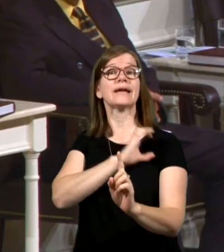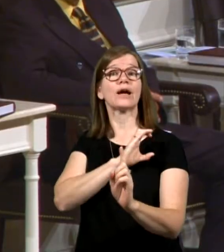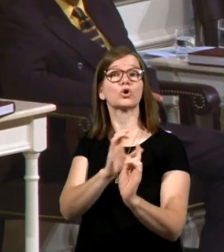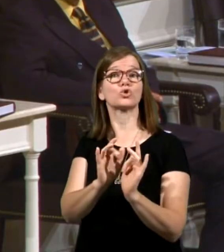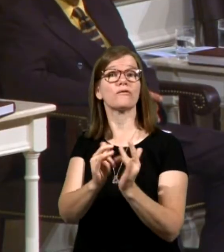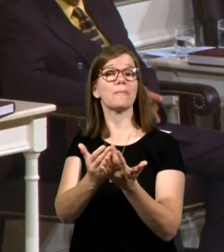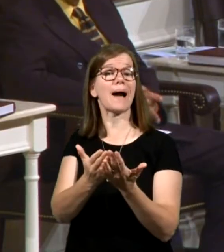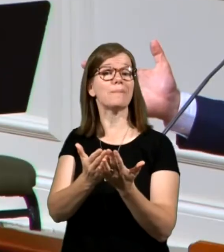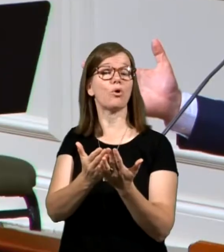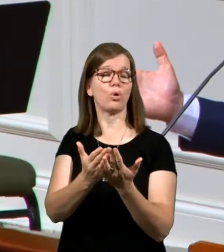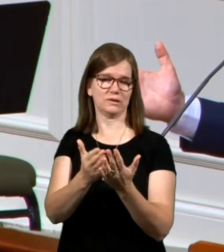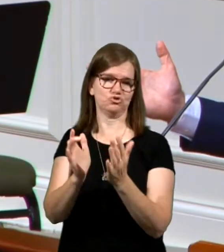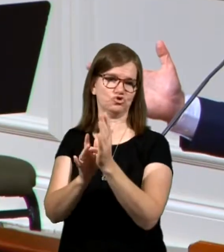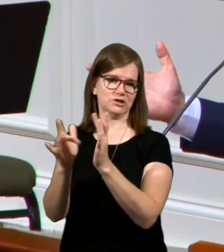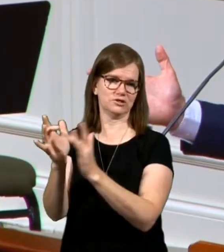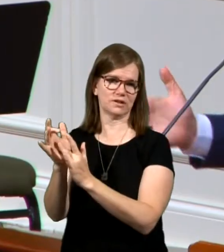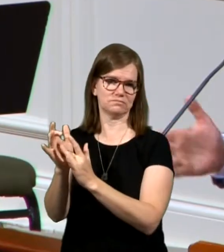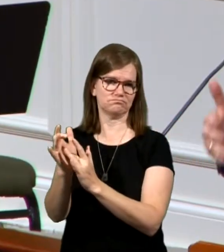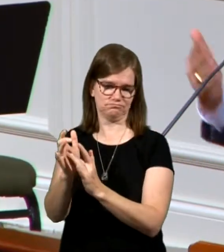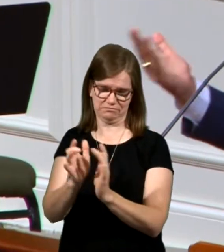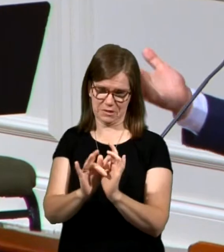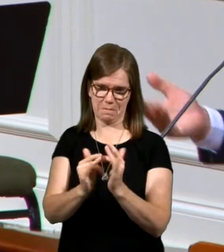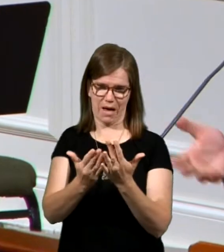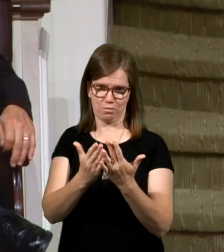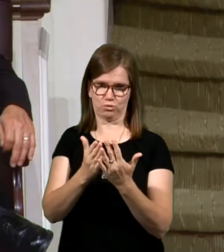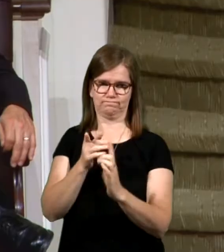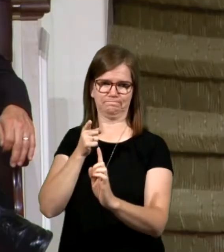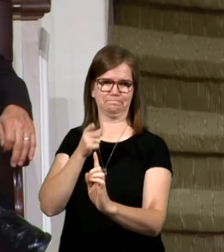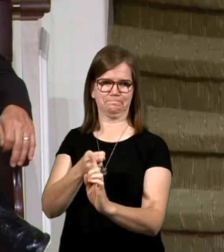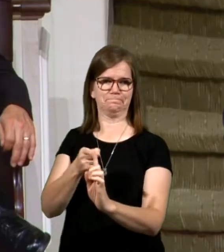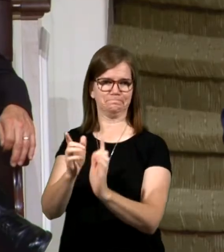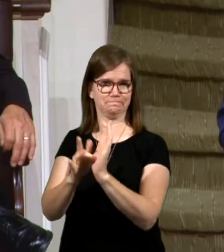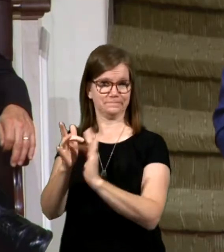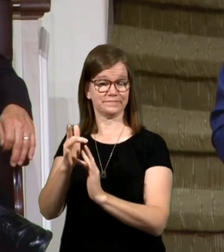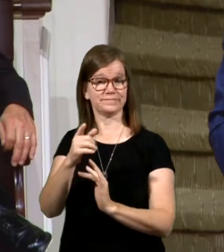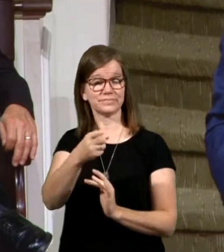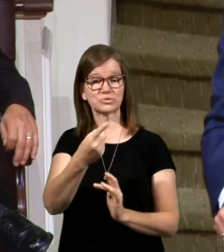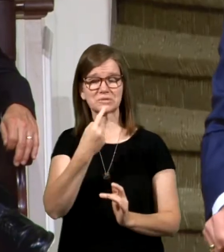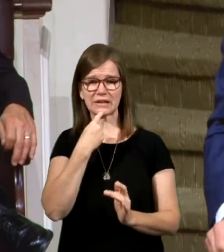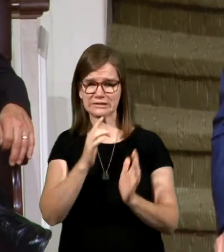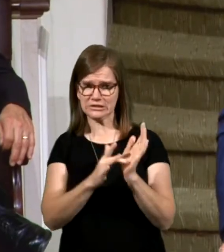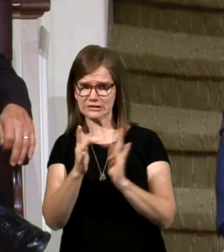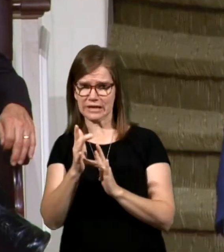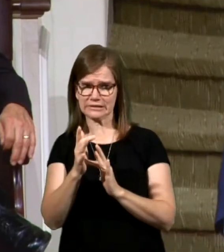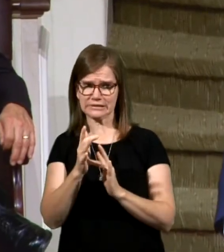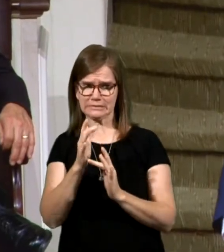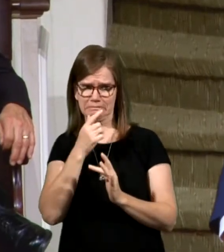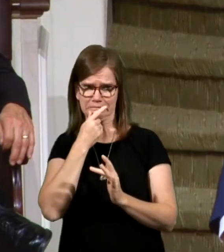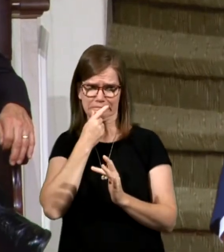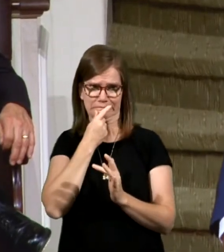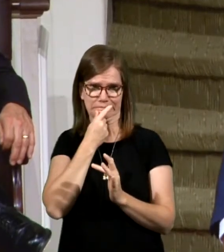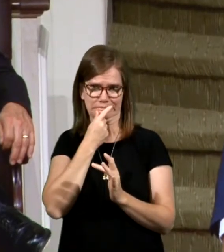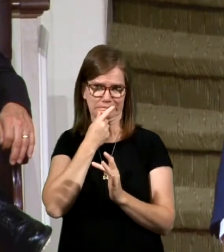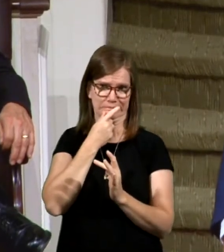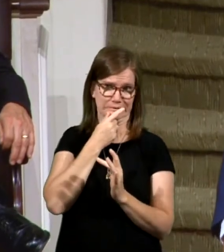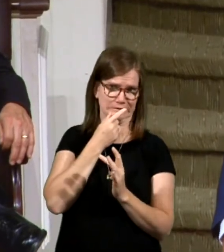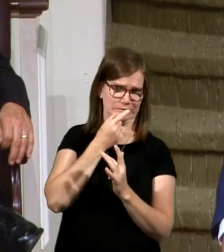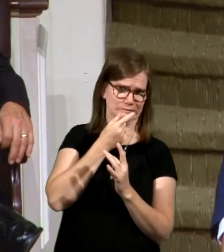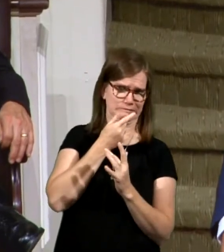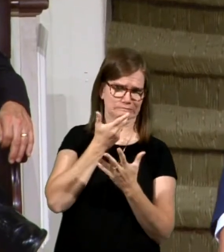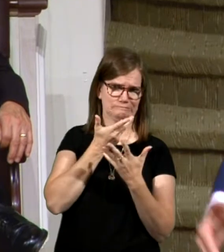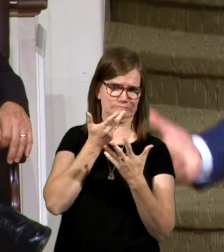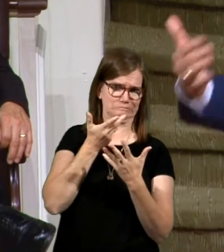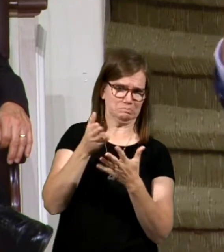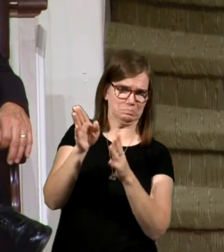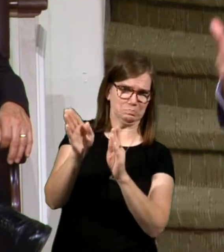The Bible is about Him. Now, when you bring up the name Jesus, you don't know whether to pucker or to duck. You